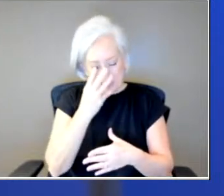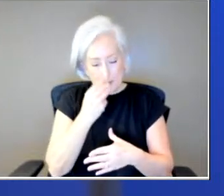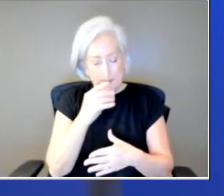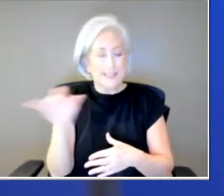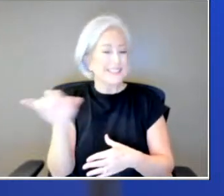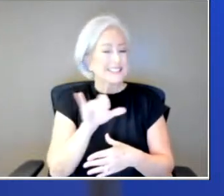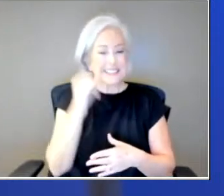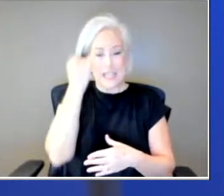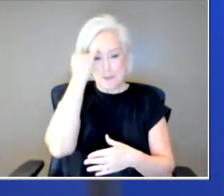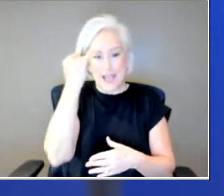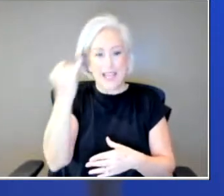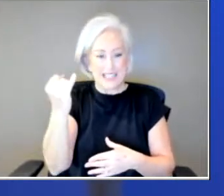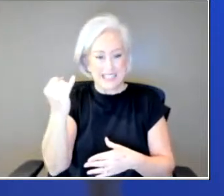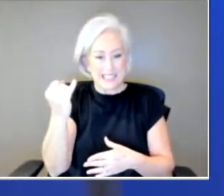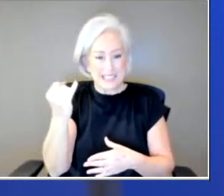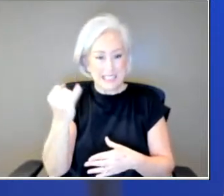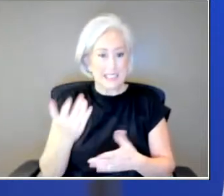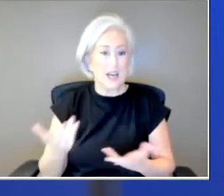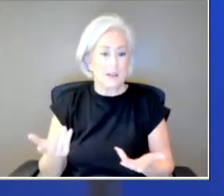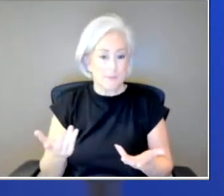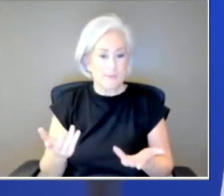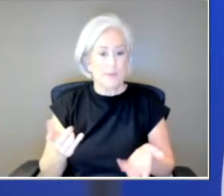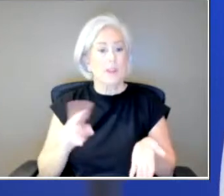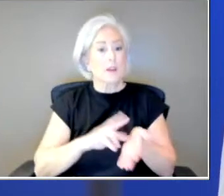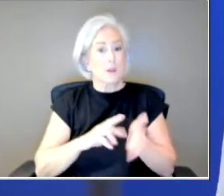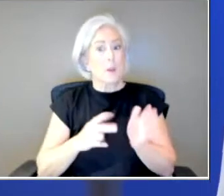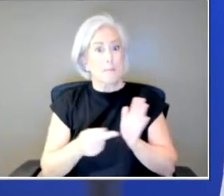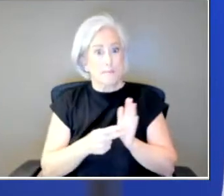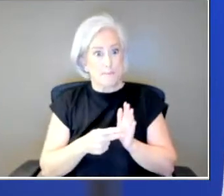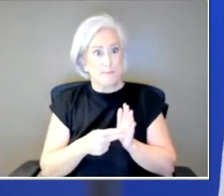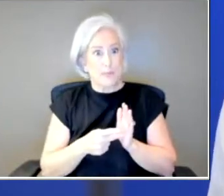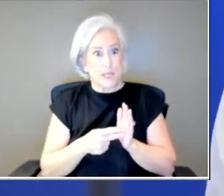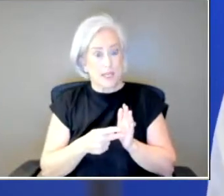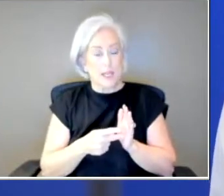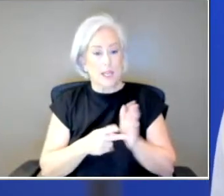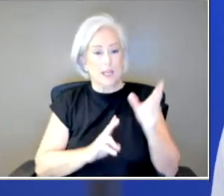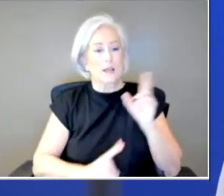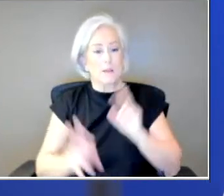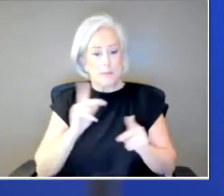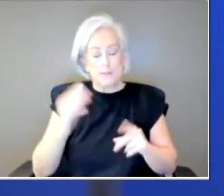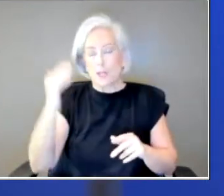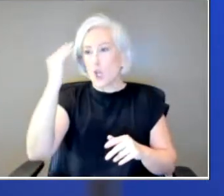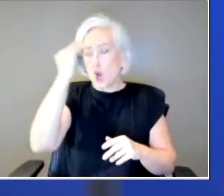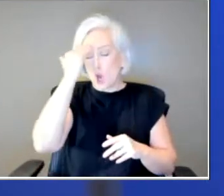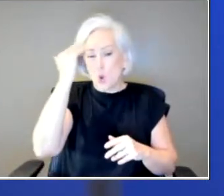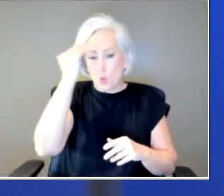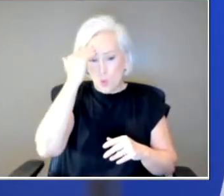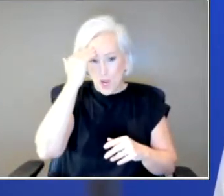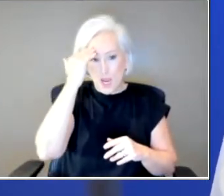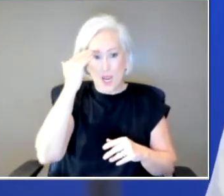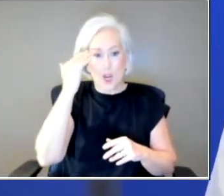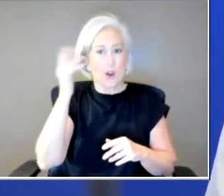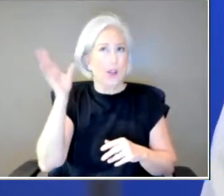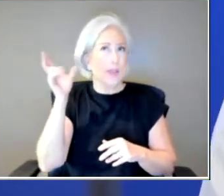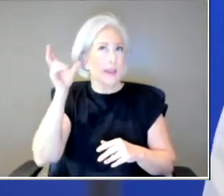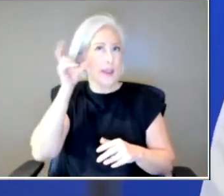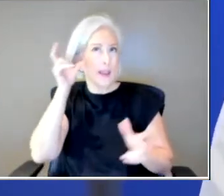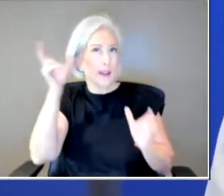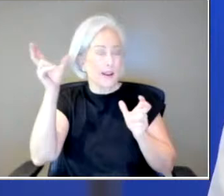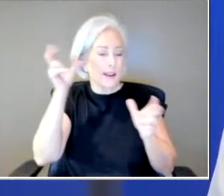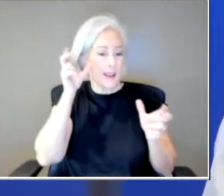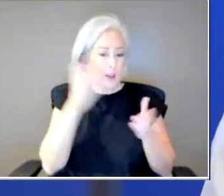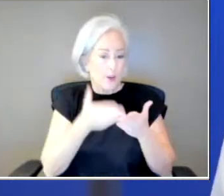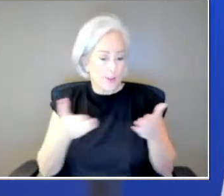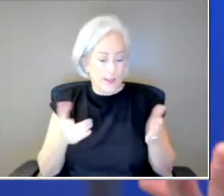even quite that deep. What that means is people are aware of us to verbal stimuli. So sometimes people do fall asleep, but if I said your